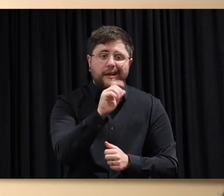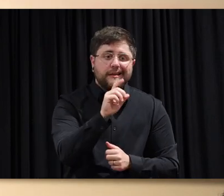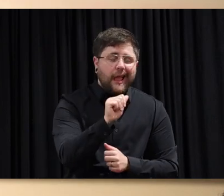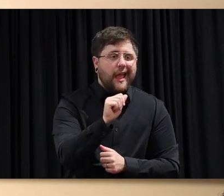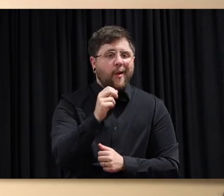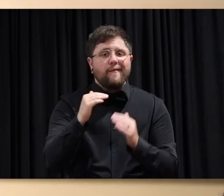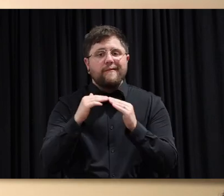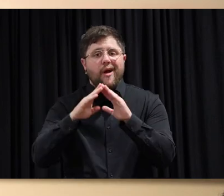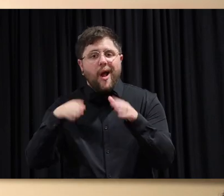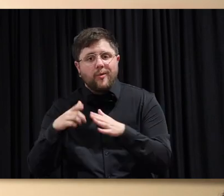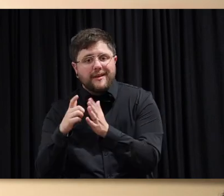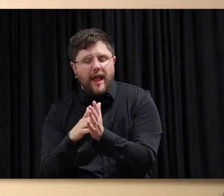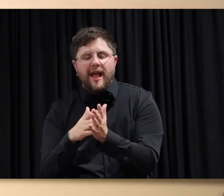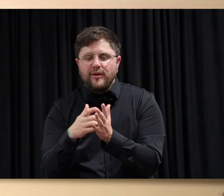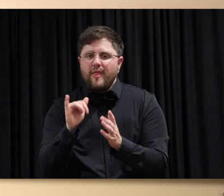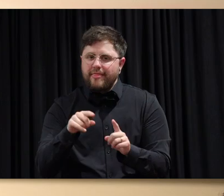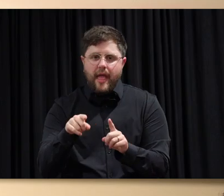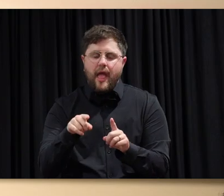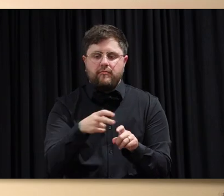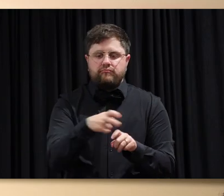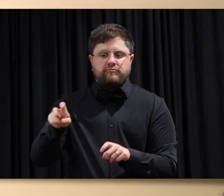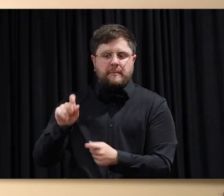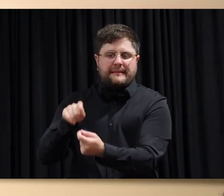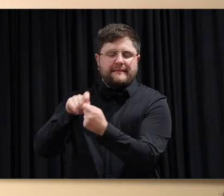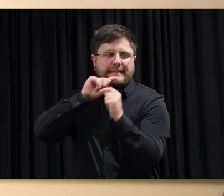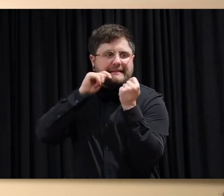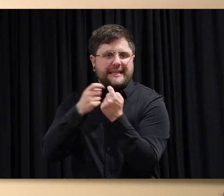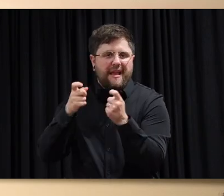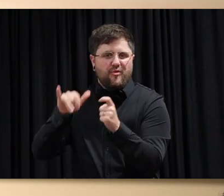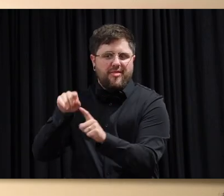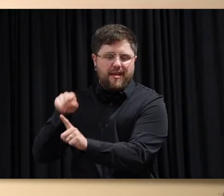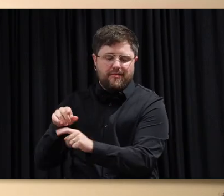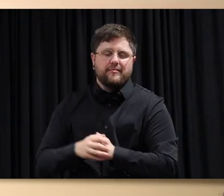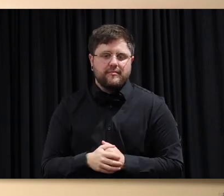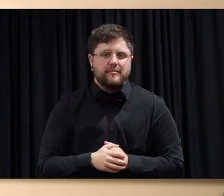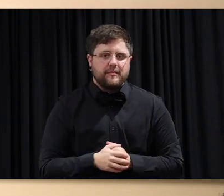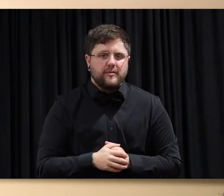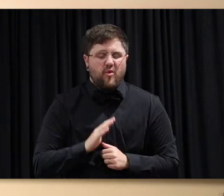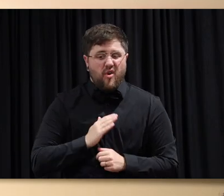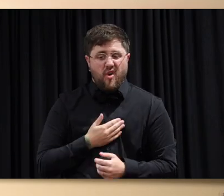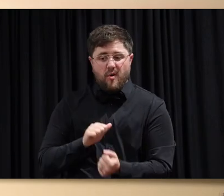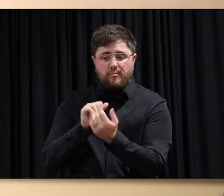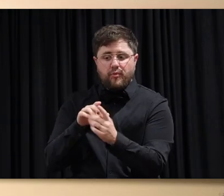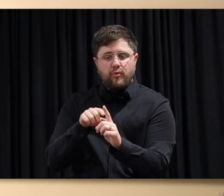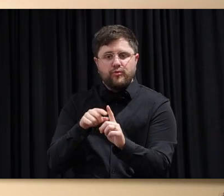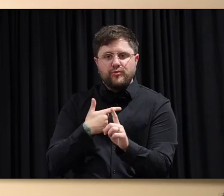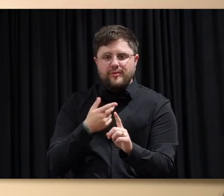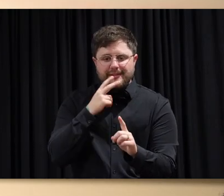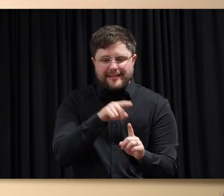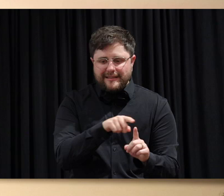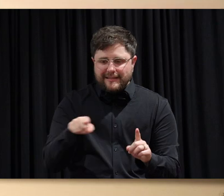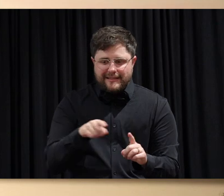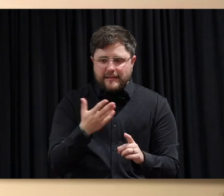CRA requirements, that is then routed to a specialty team who handles that. And the way we look at it is both vertically, you know, for the line of business that